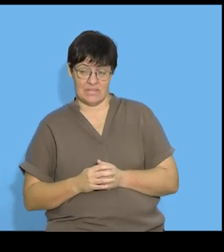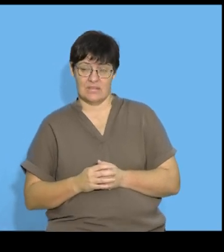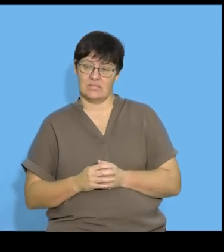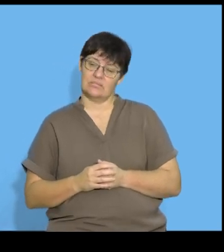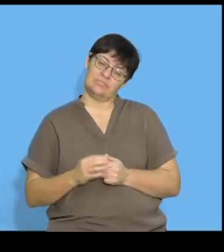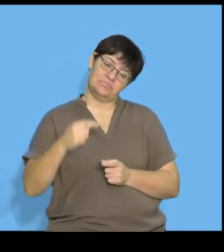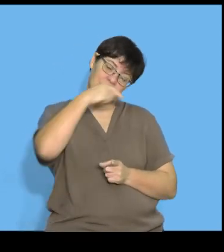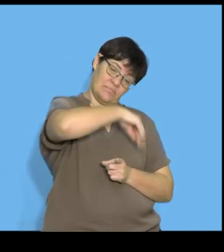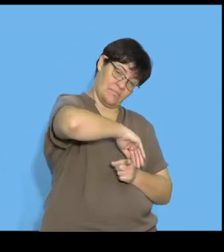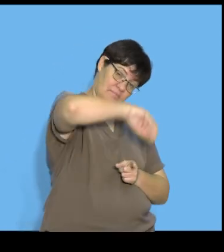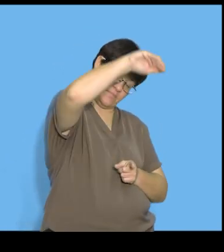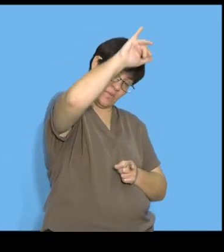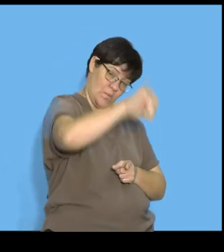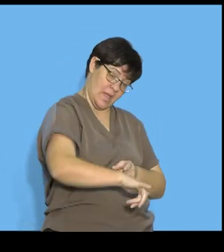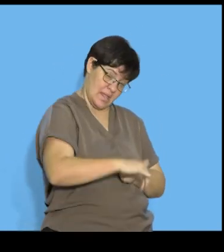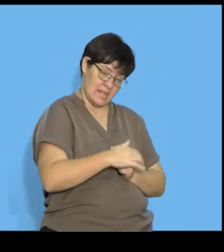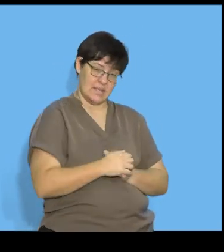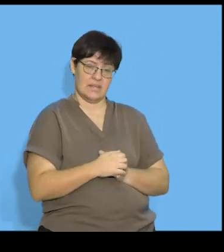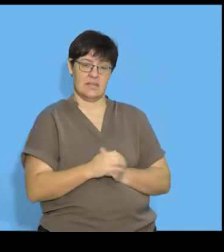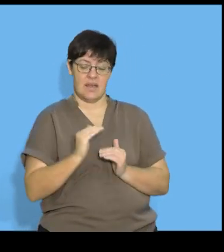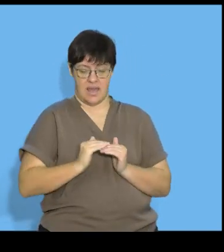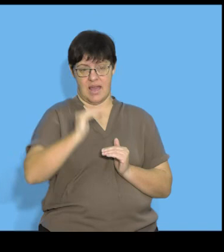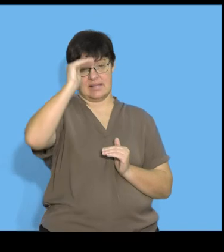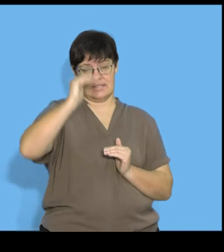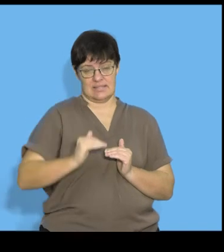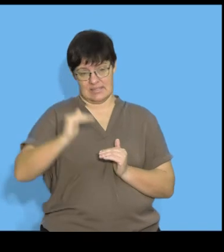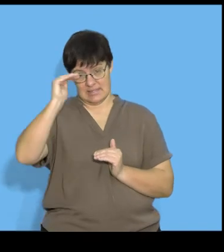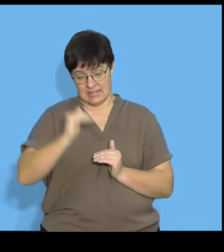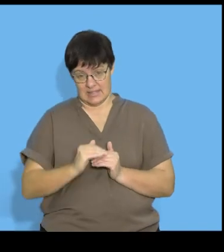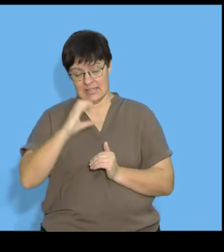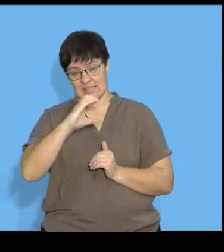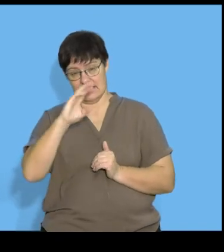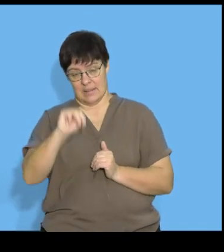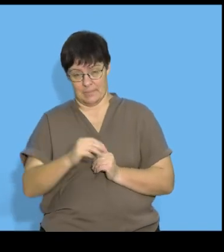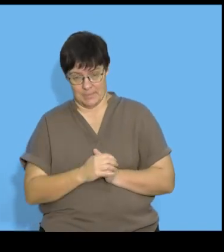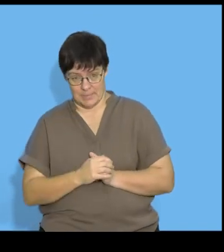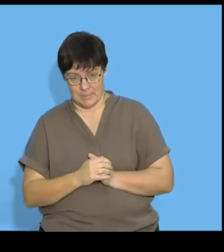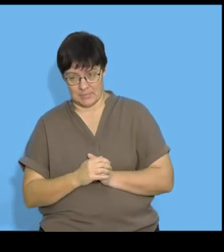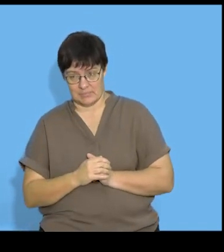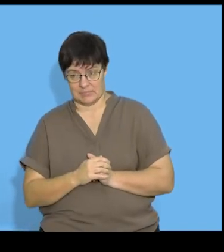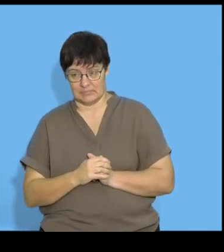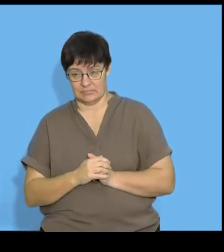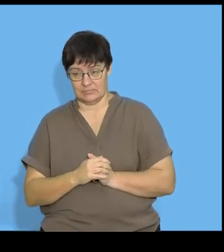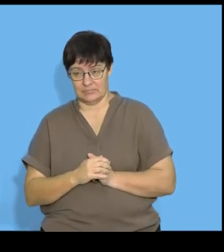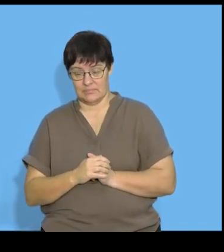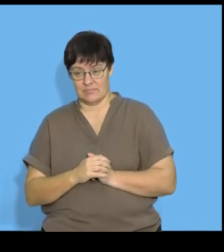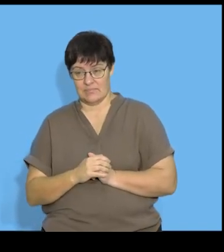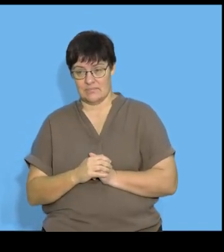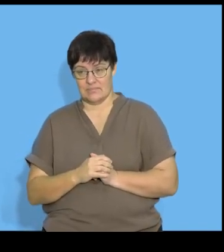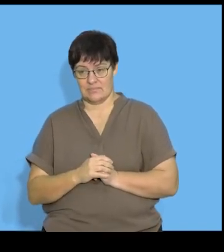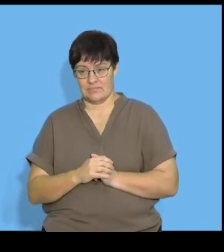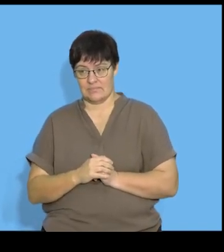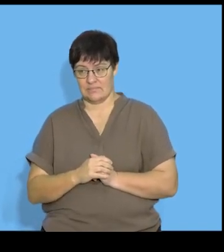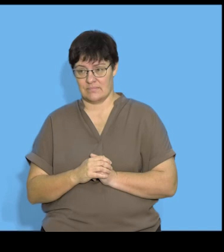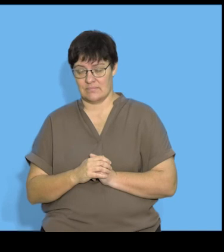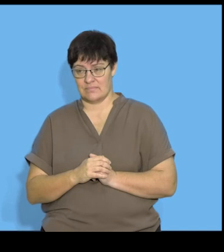to have here? Height in centimeters on my y, and you're going to